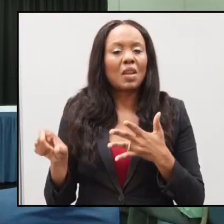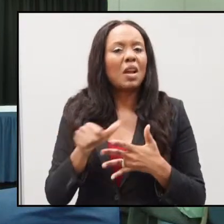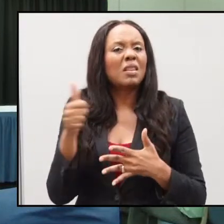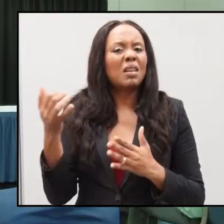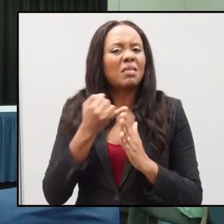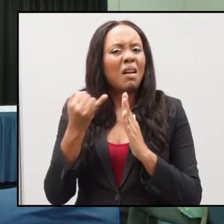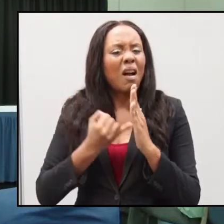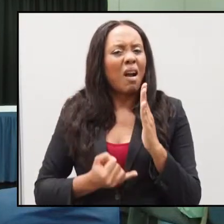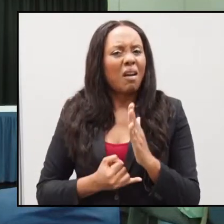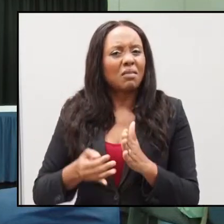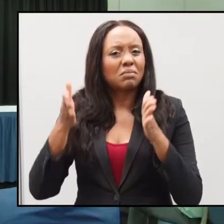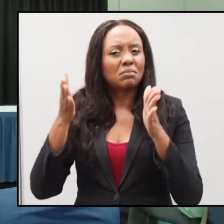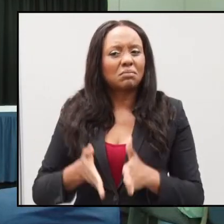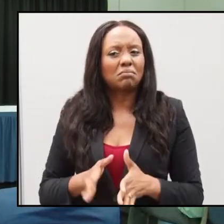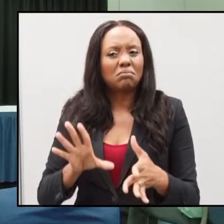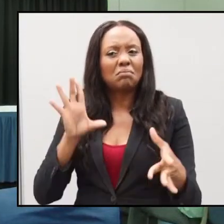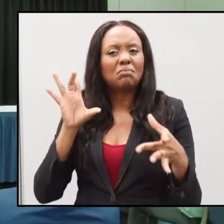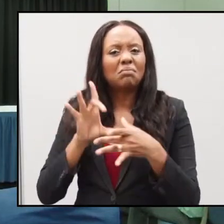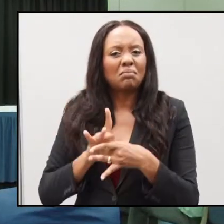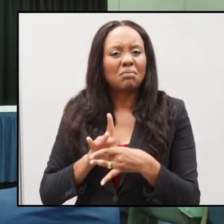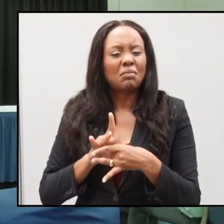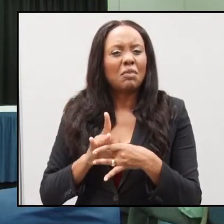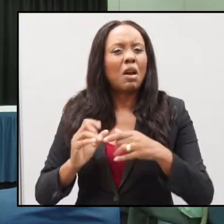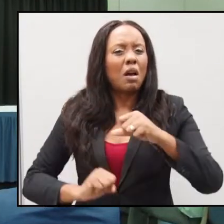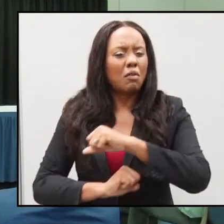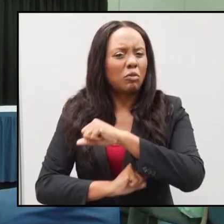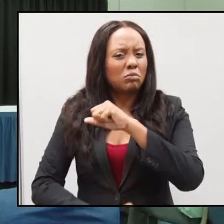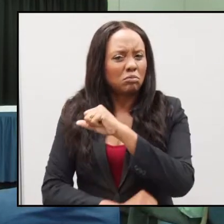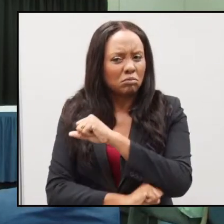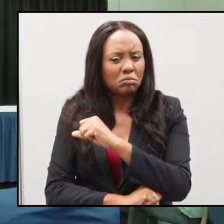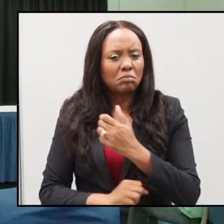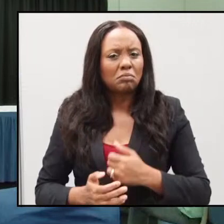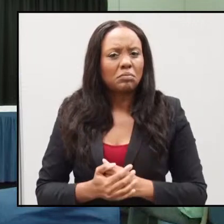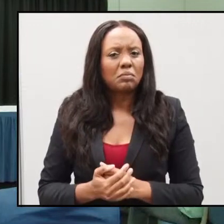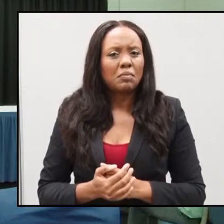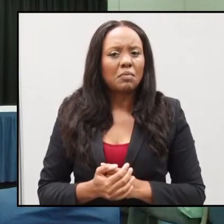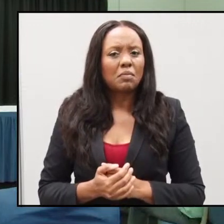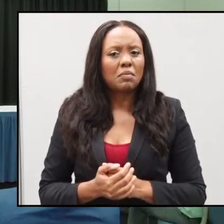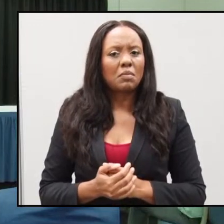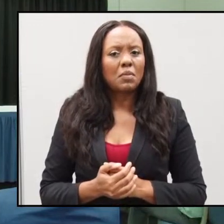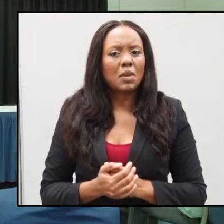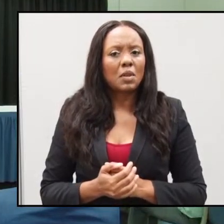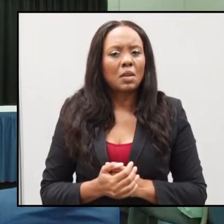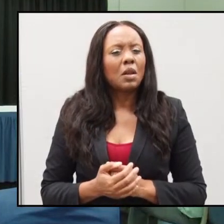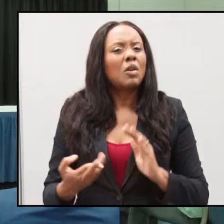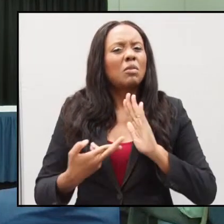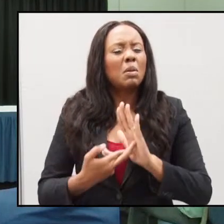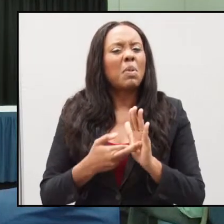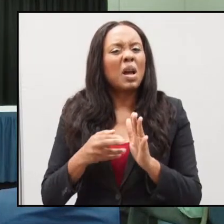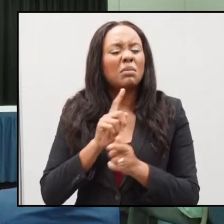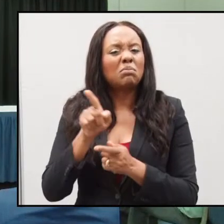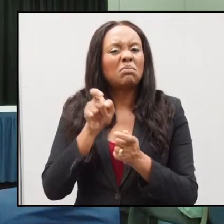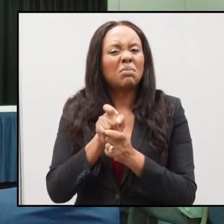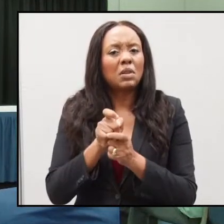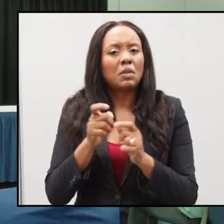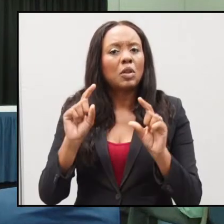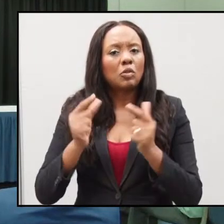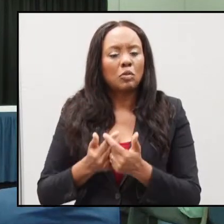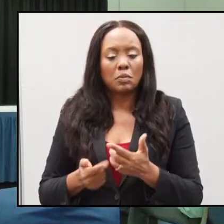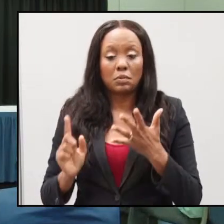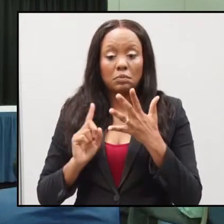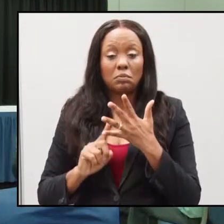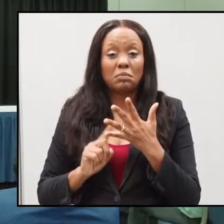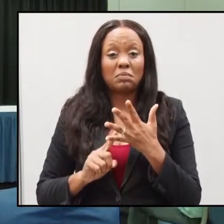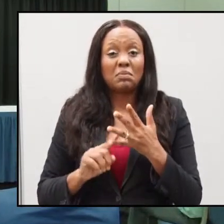and president of the Souls Grown Deep Foundation, representing the Isayo LMI Consortium, and Ms. Ingrid Thompson,